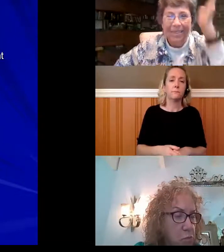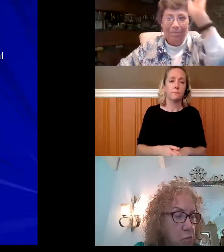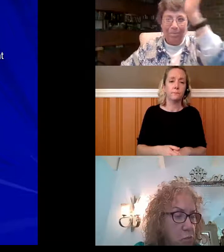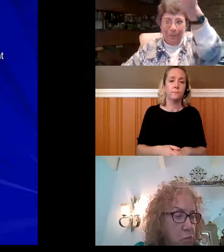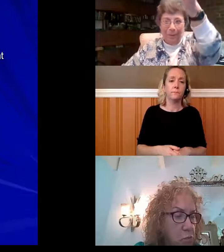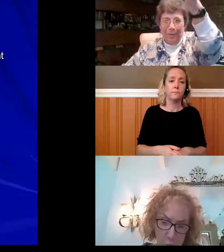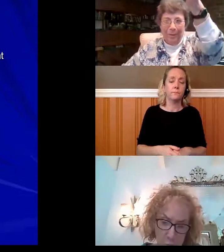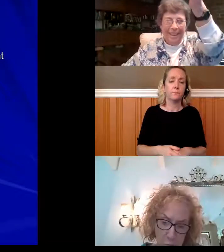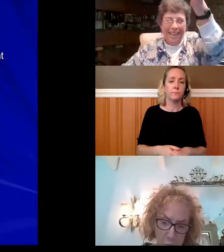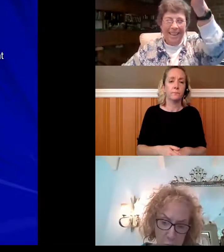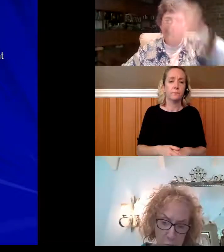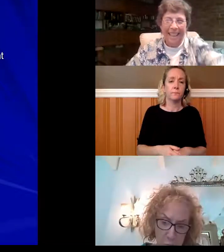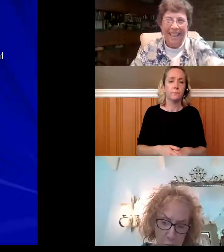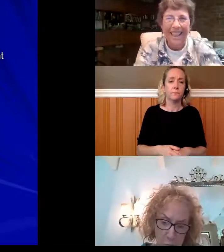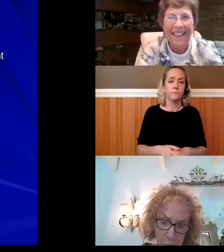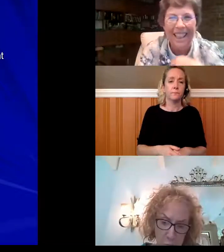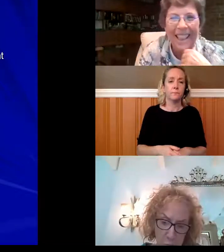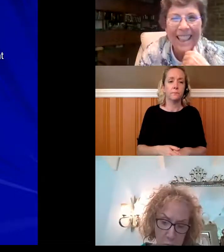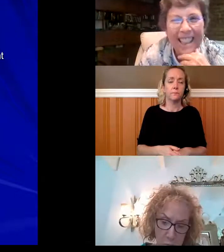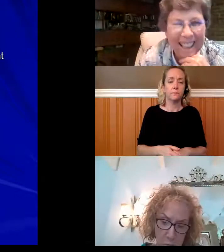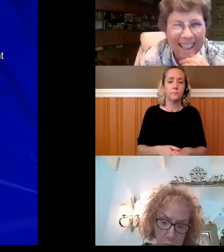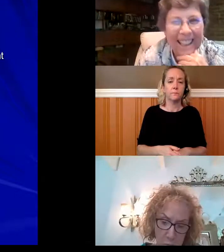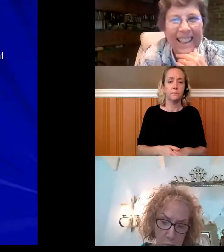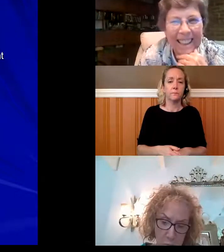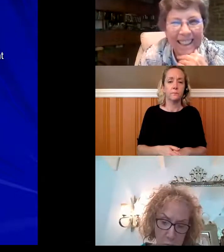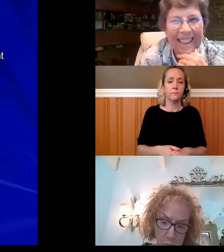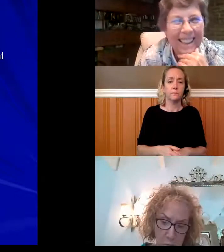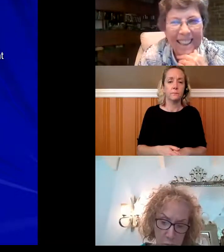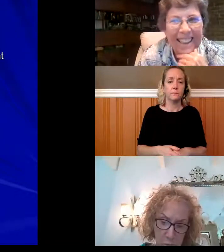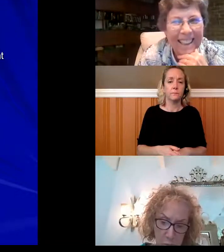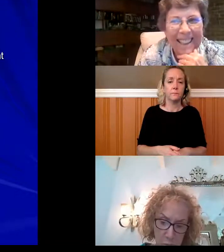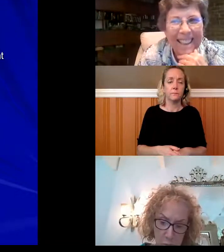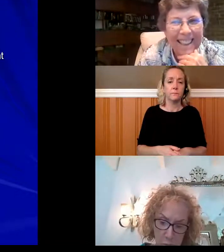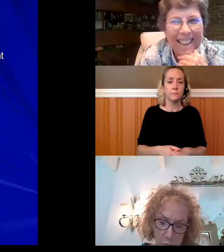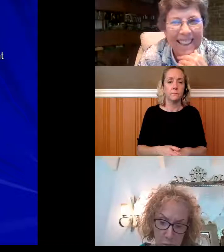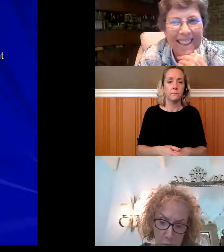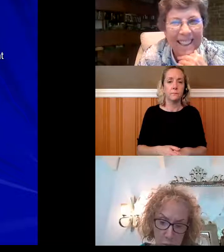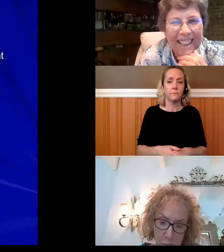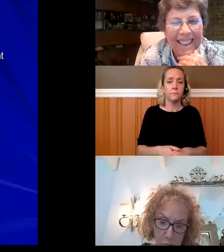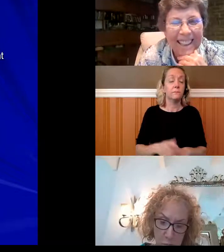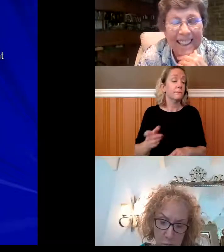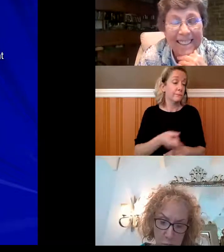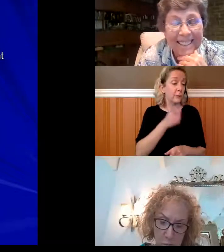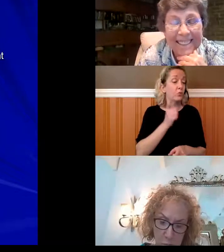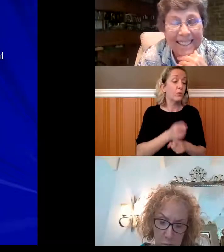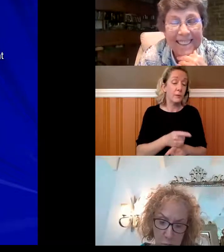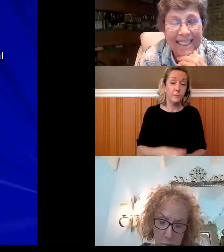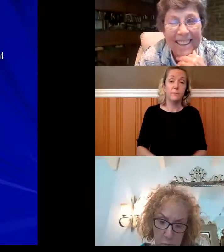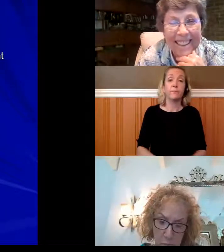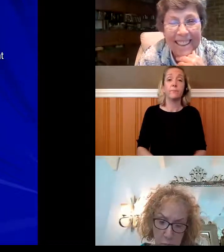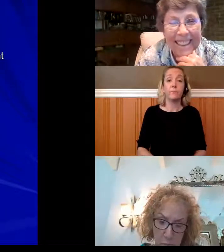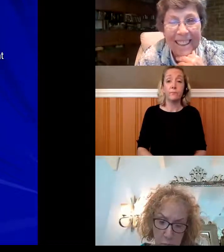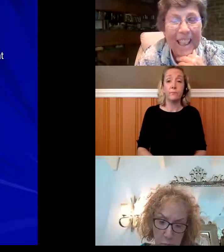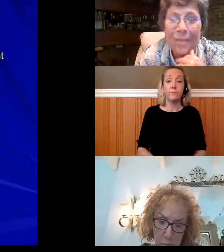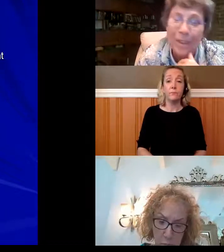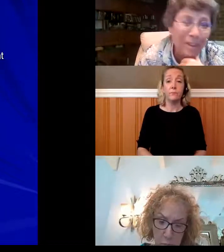trying to go or what help it is that they're trying to solicit. That's beautiful. That's beautiful. As opposed